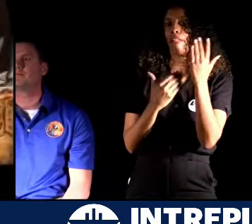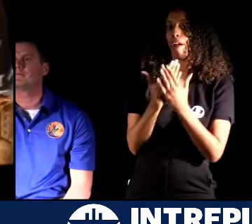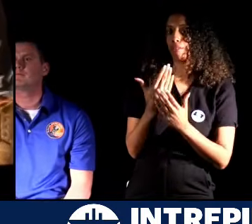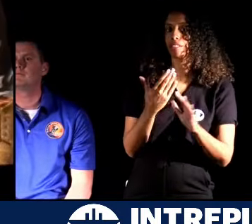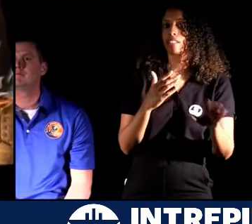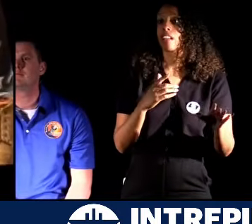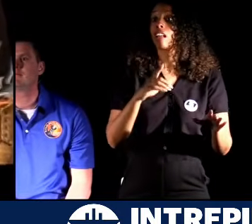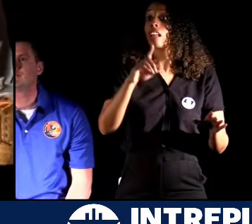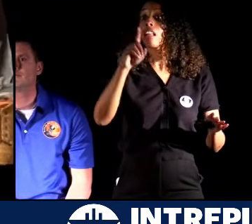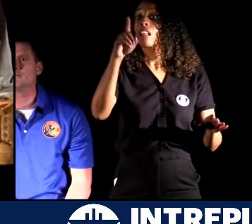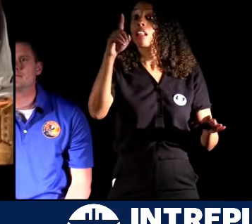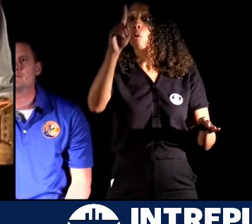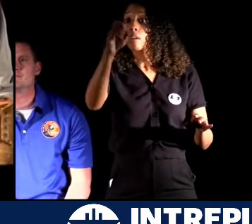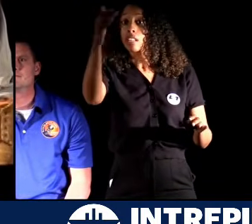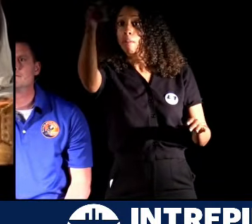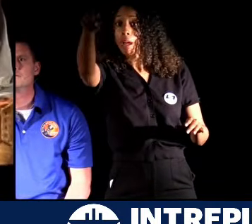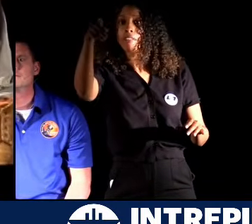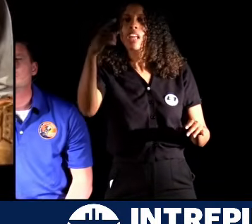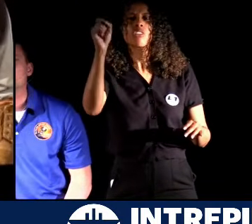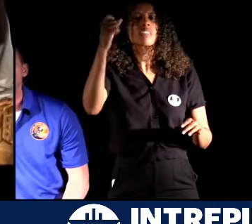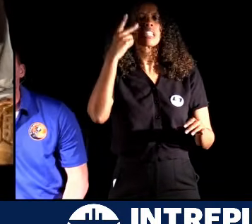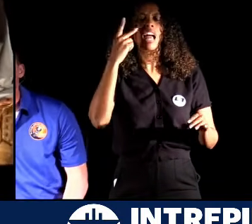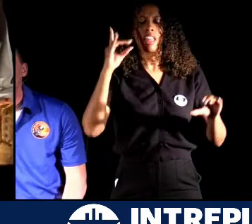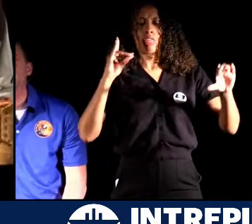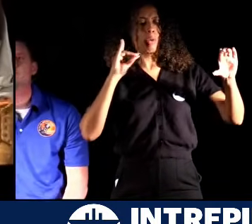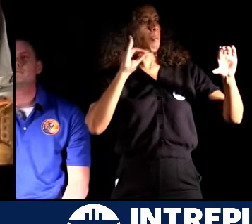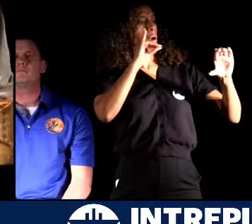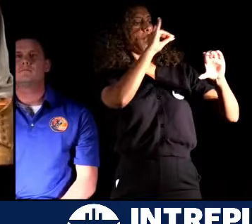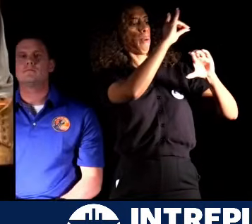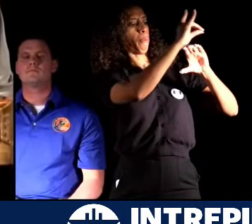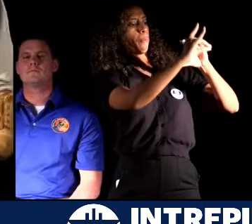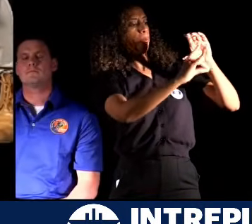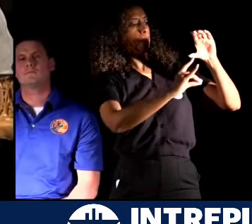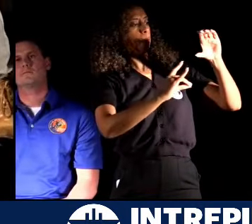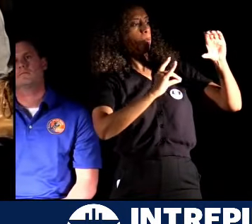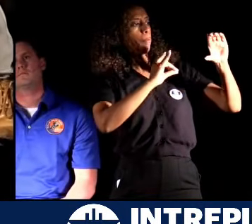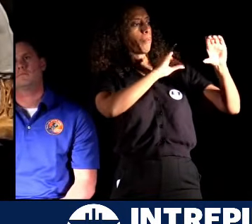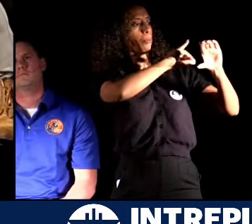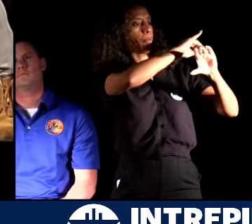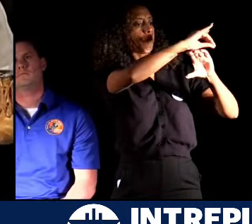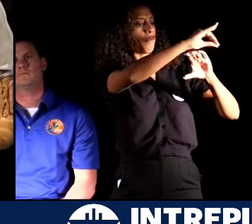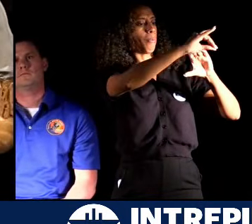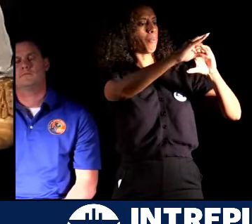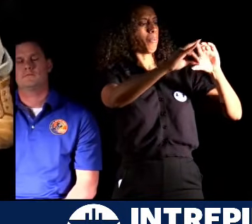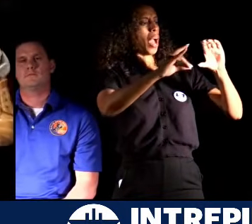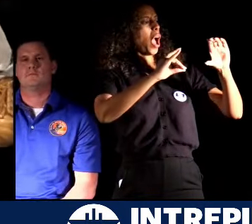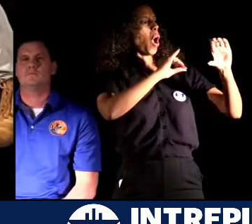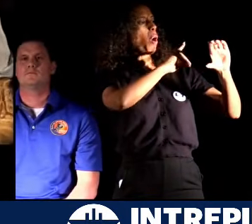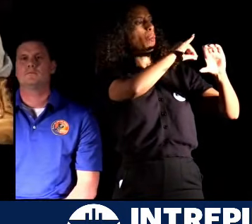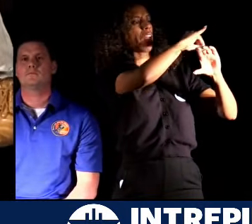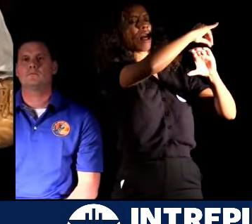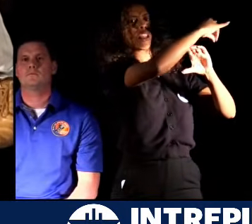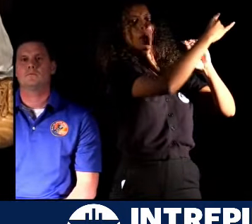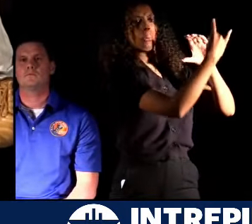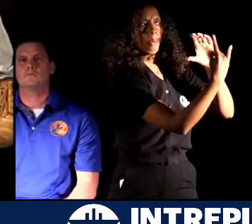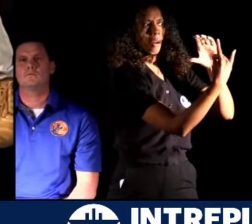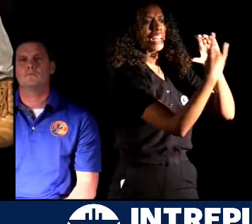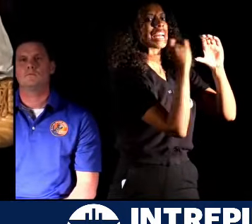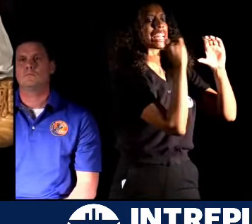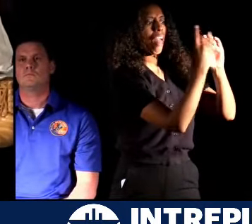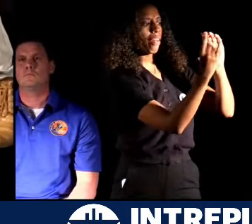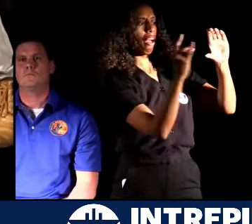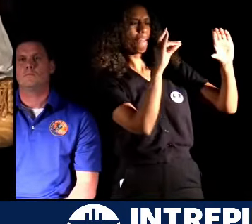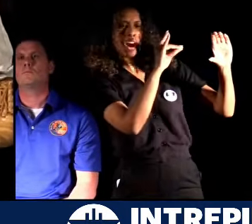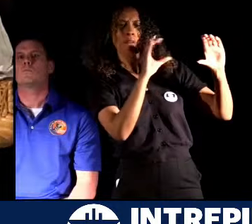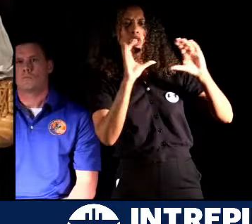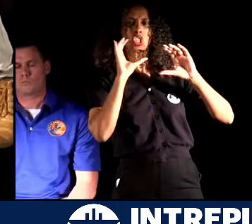that the probe that you put around the sun, when it goes behind the sun and Earth is in front of the sun, you have communication issues,